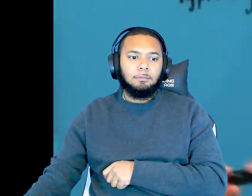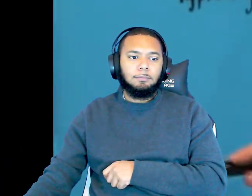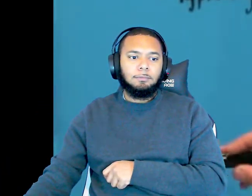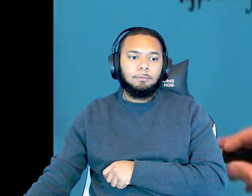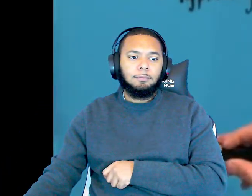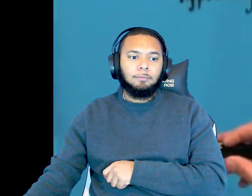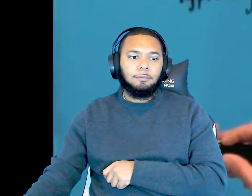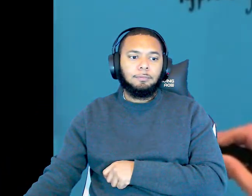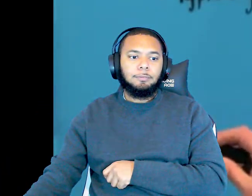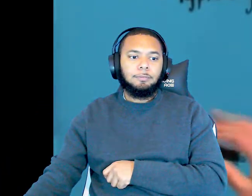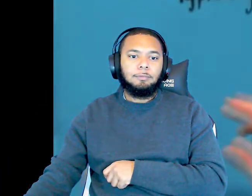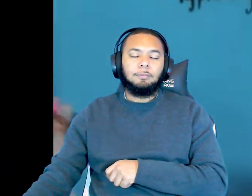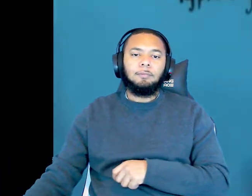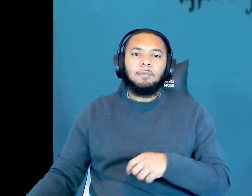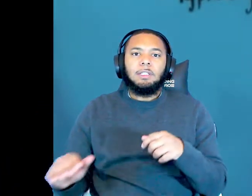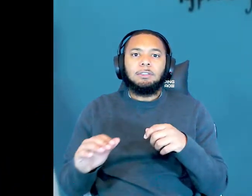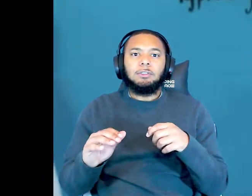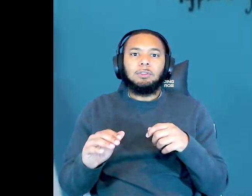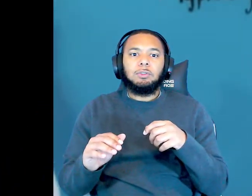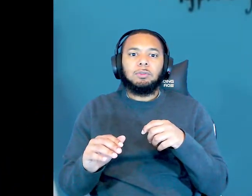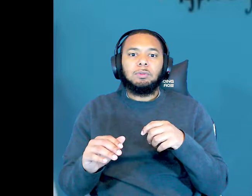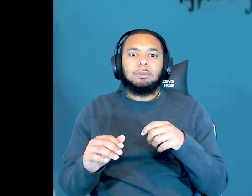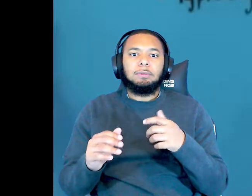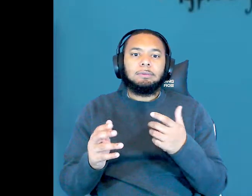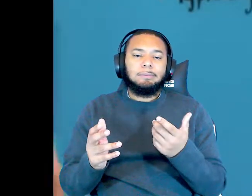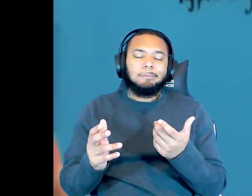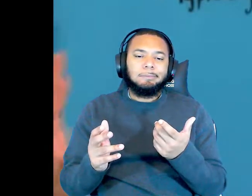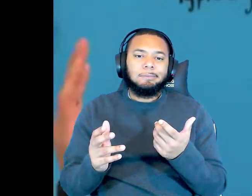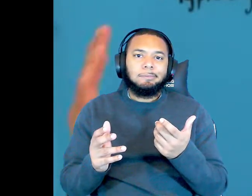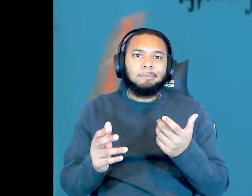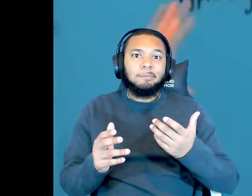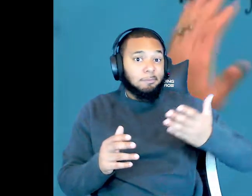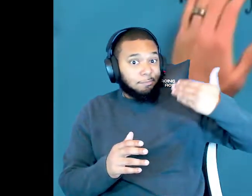This is the historical implications of this.